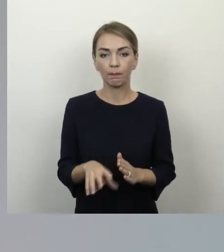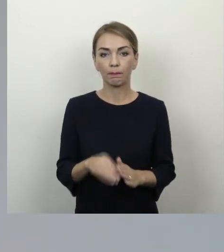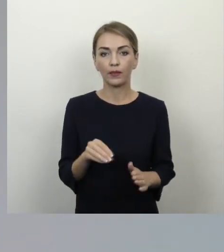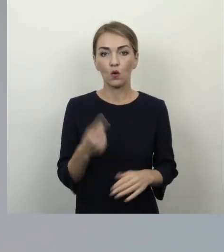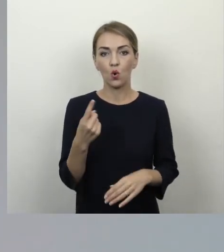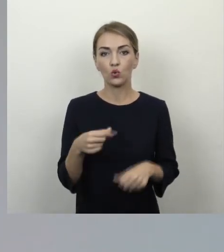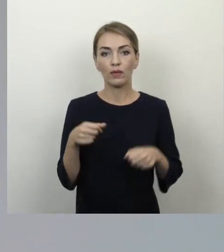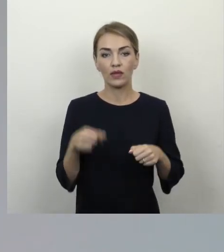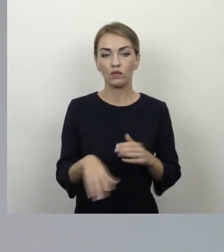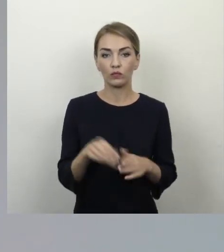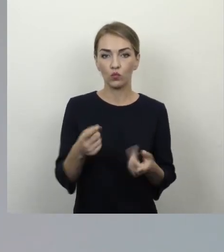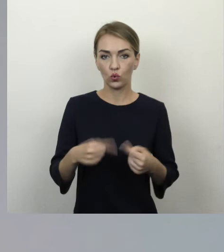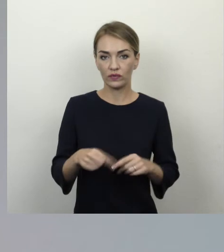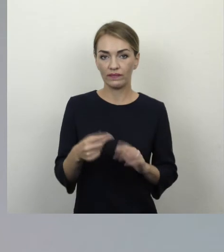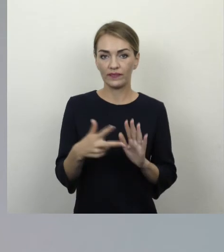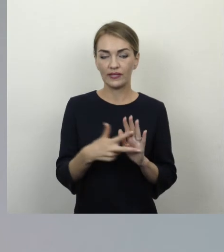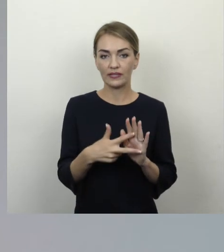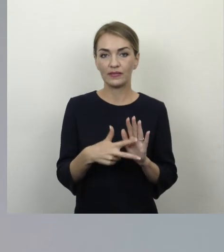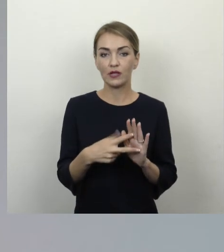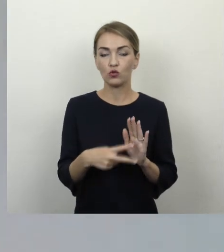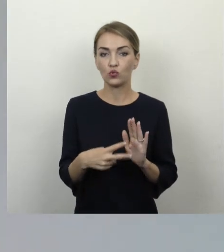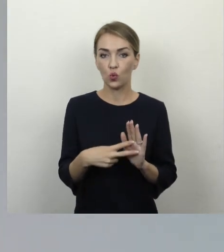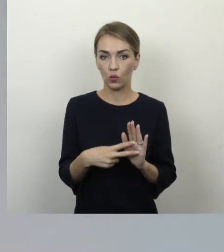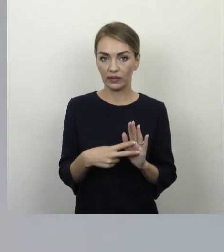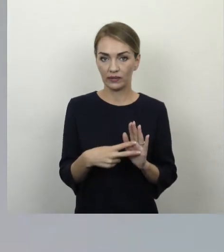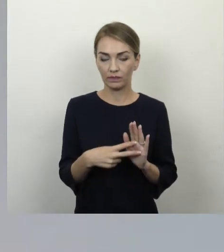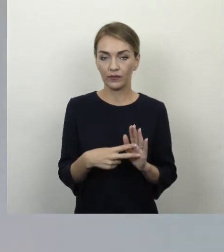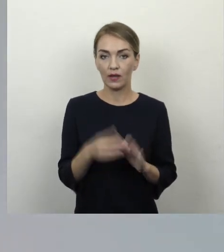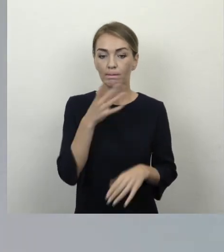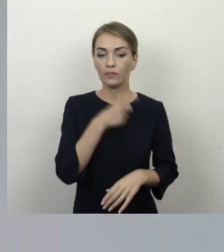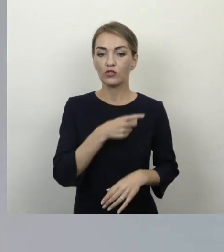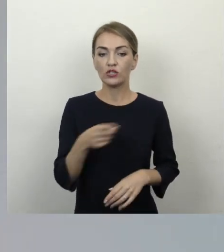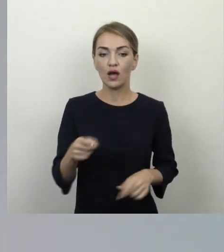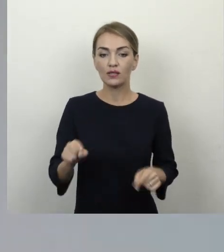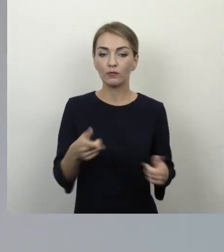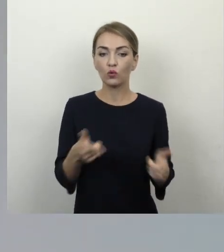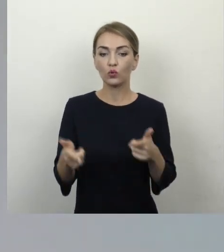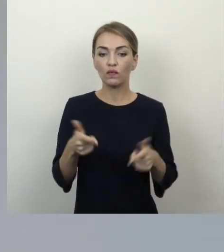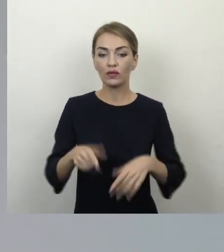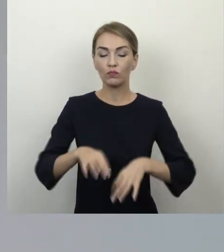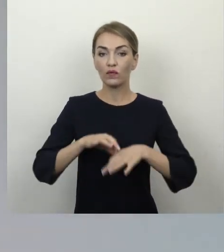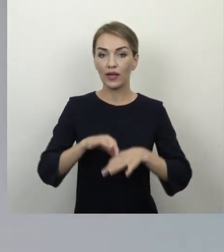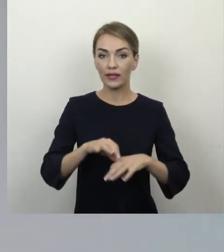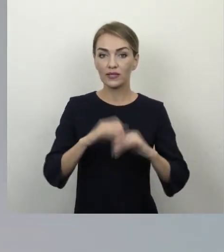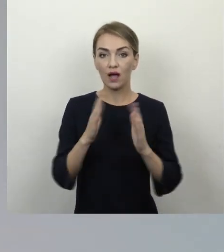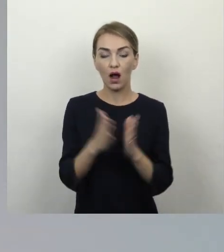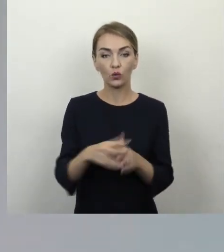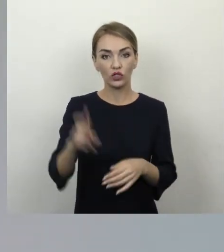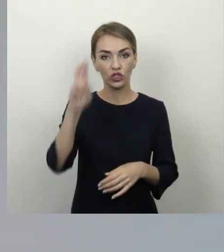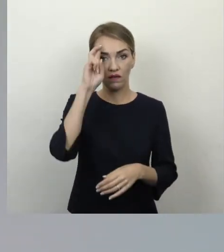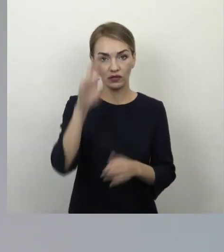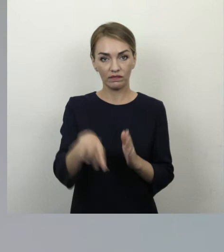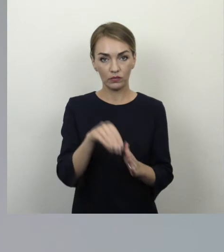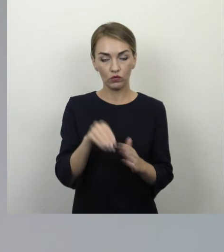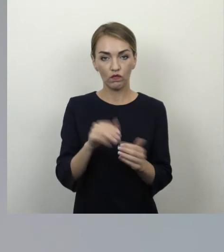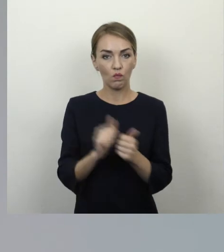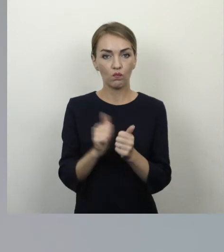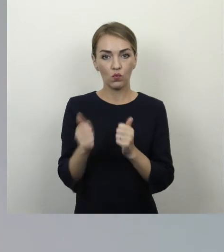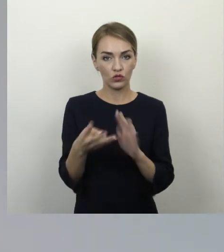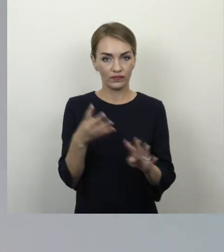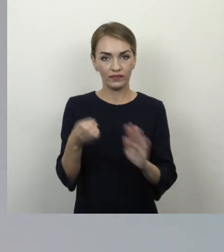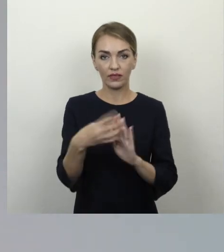latest election, the election in District 87, and while organizing the